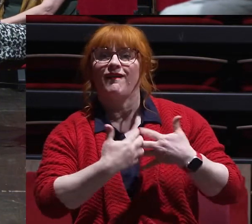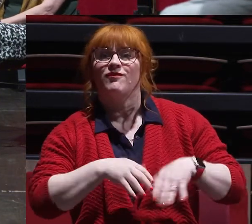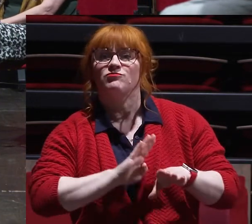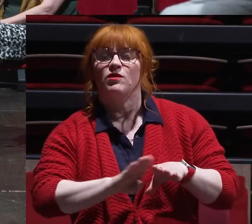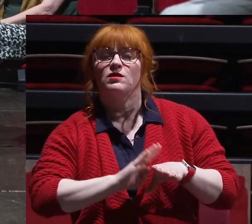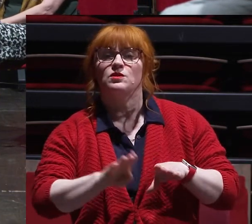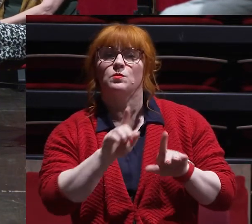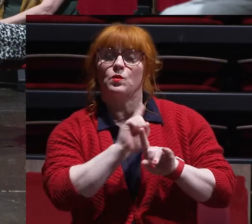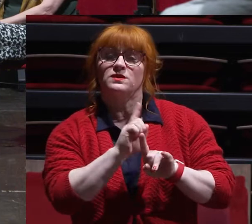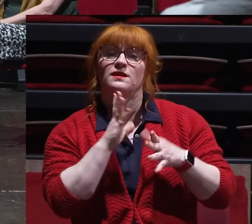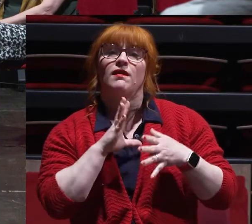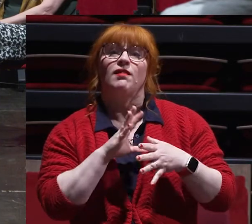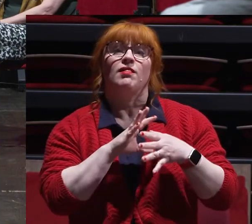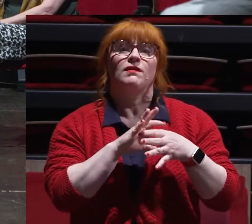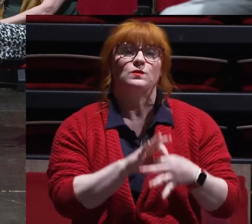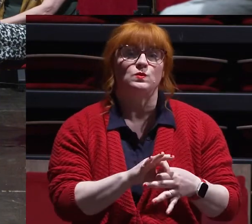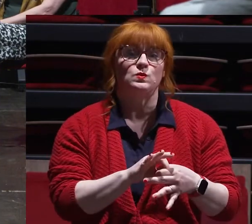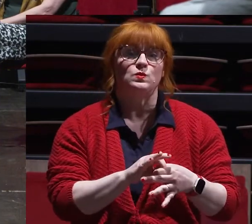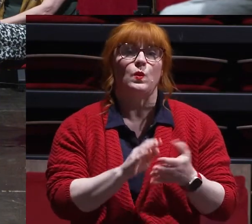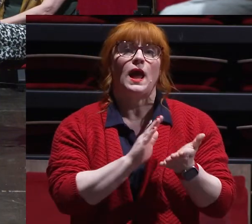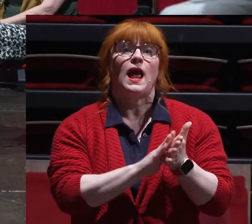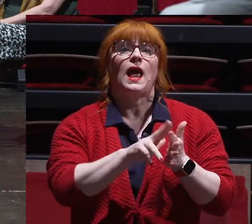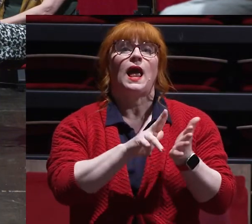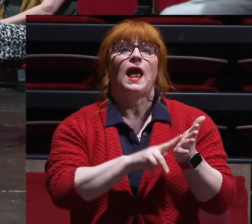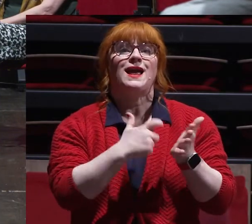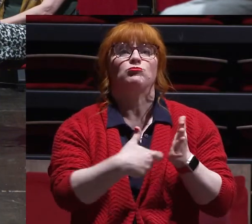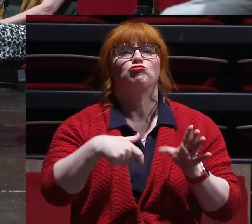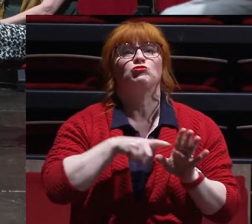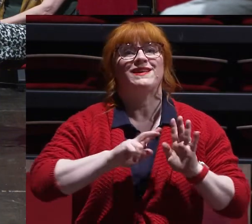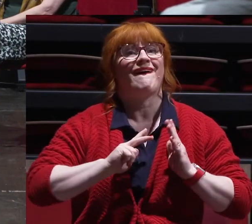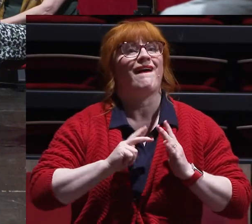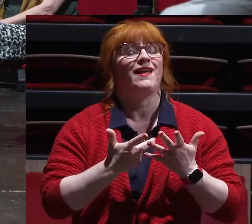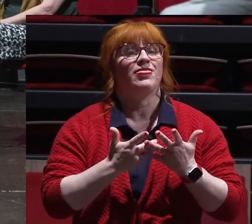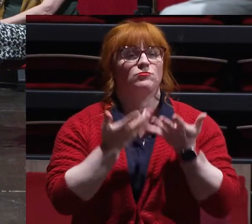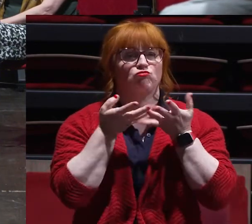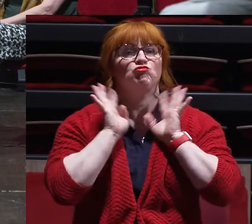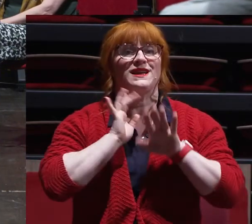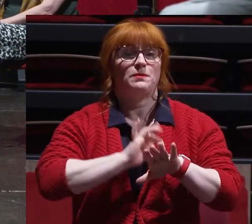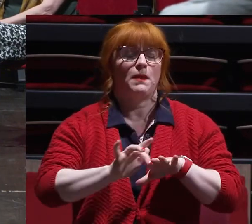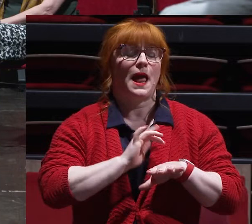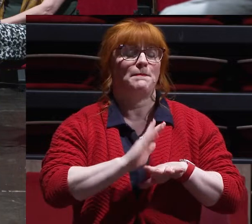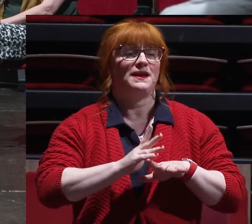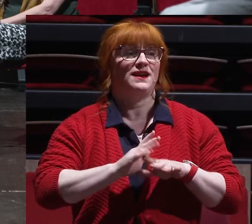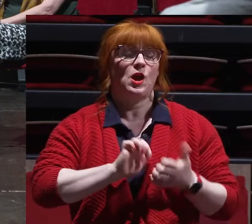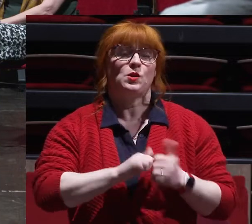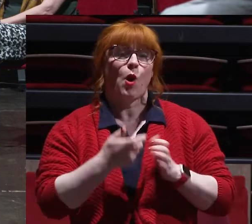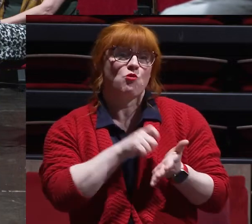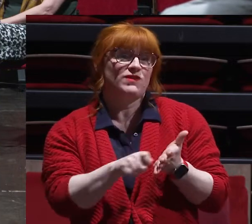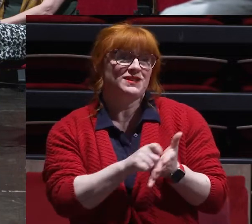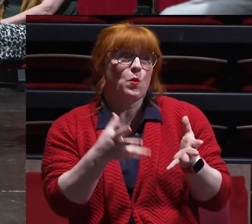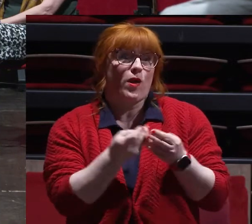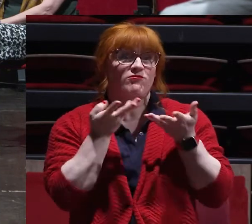into tech, which is a version or adaptation of Henry VIII, a Shakespeare play that